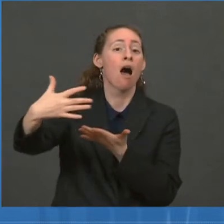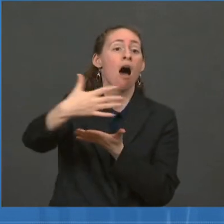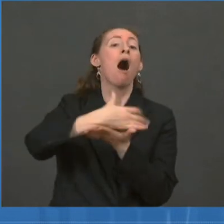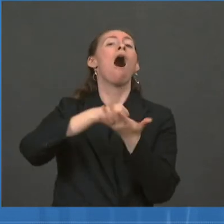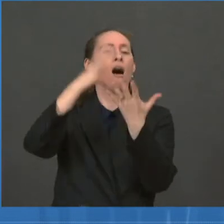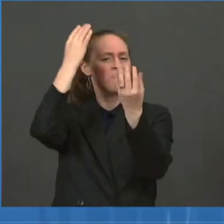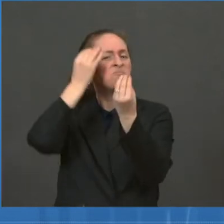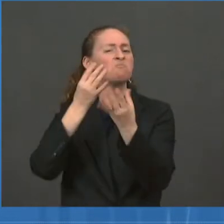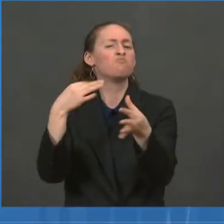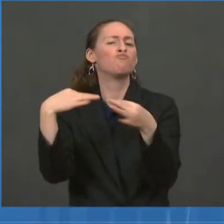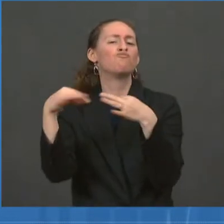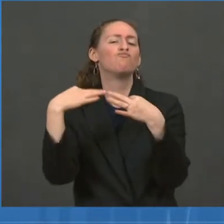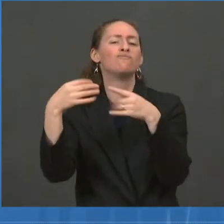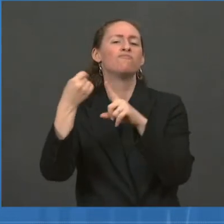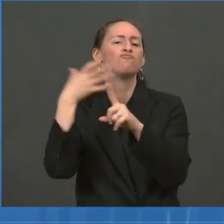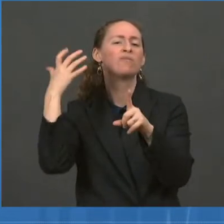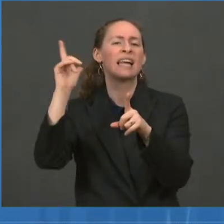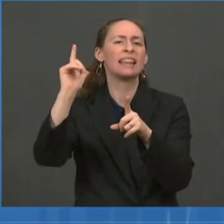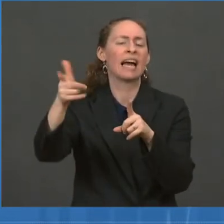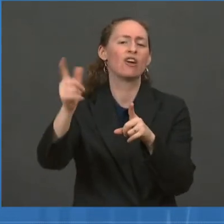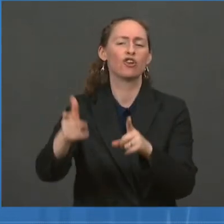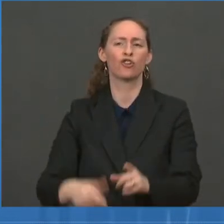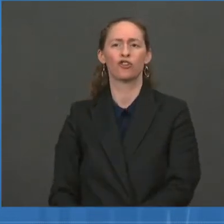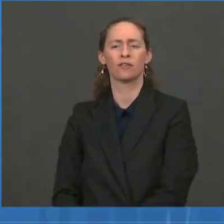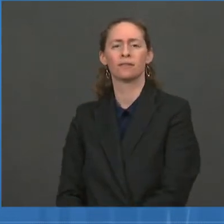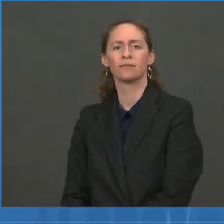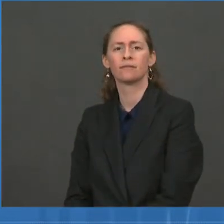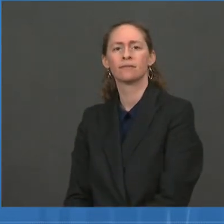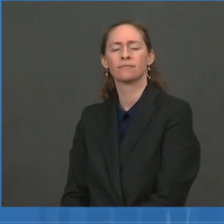Shannon Pettypiece, NBC.